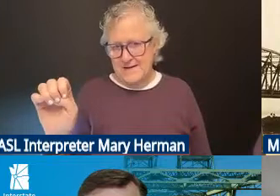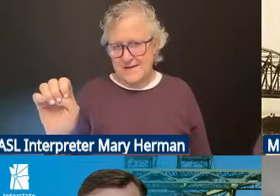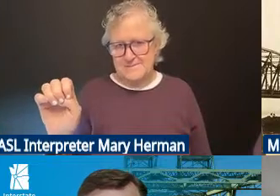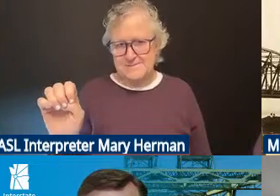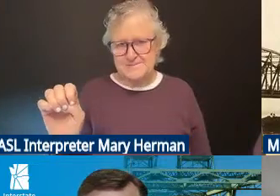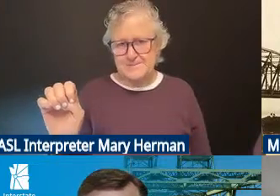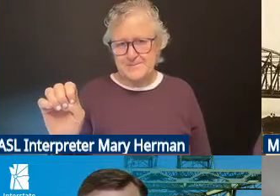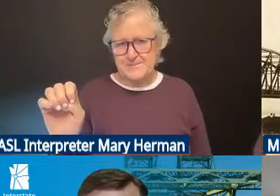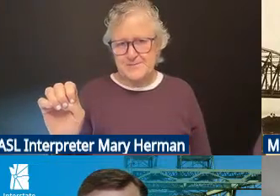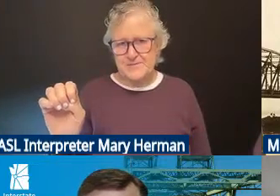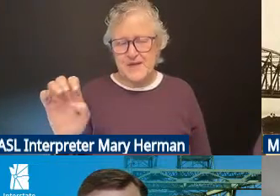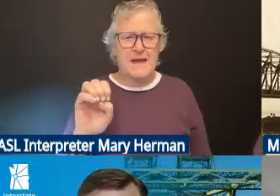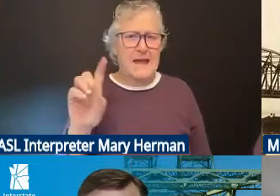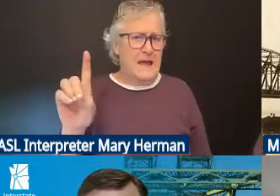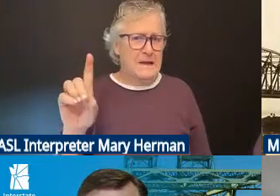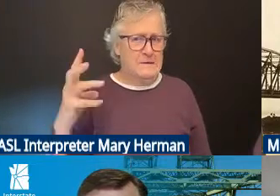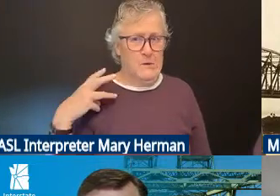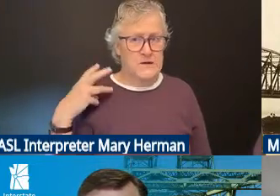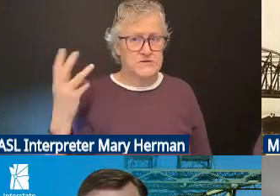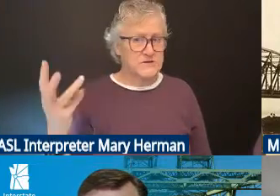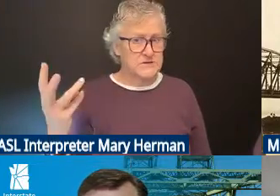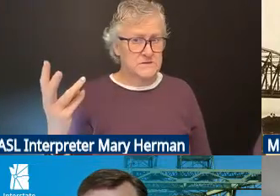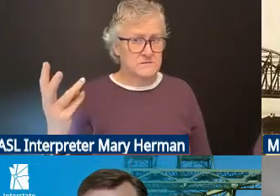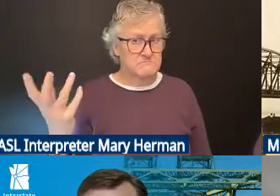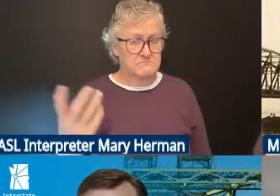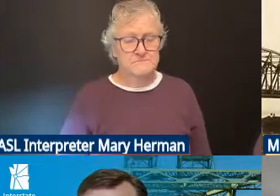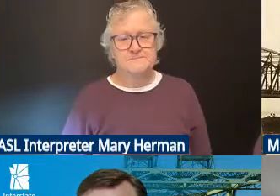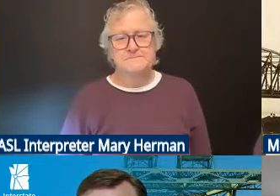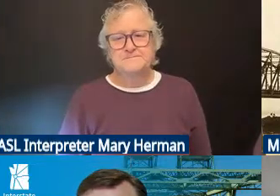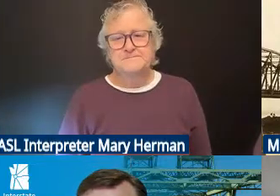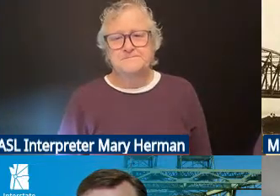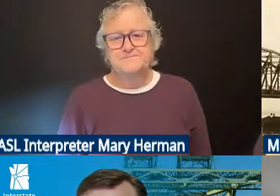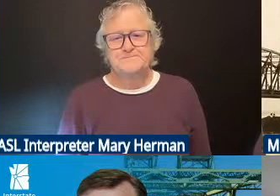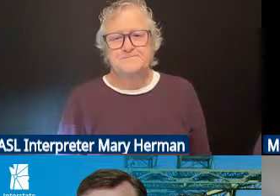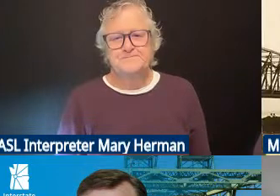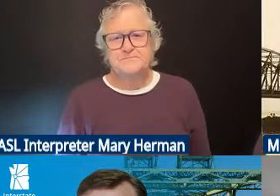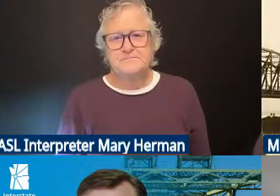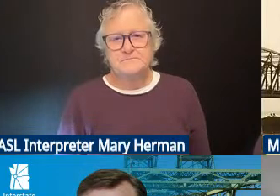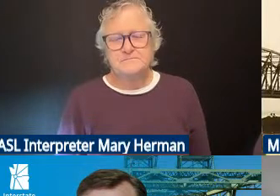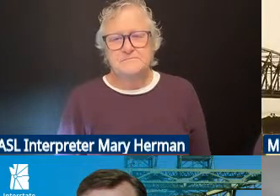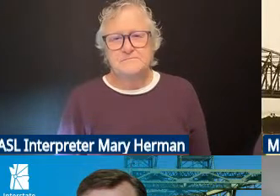Thank you, Lynn. We're glad you're here. Is there anybody that I missed?